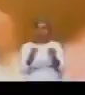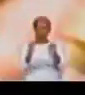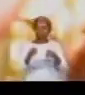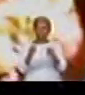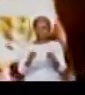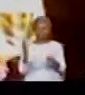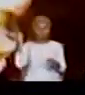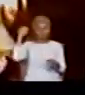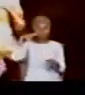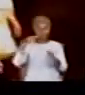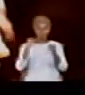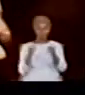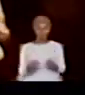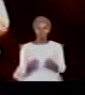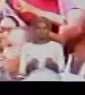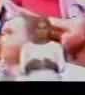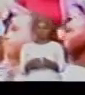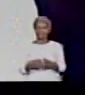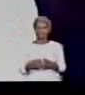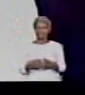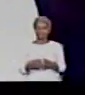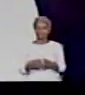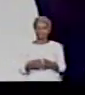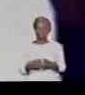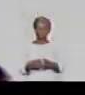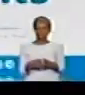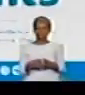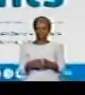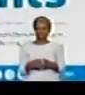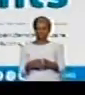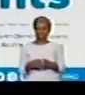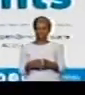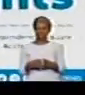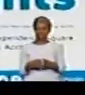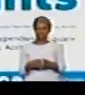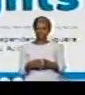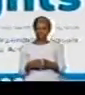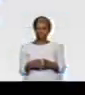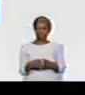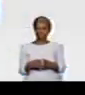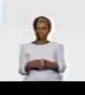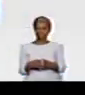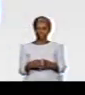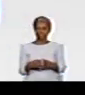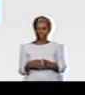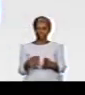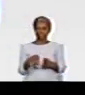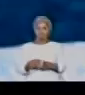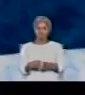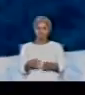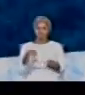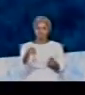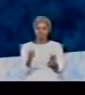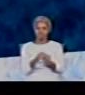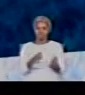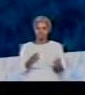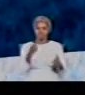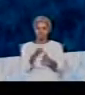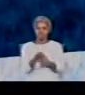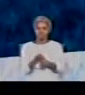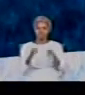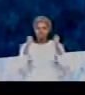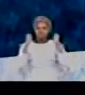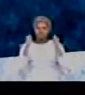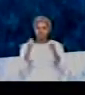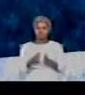18 years. A chronic disease, a spinal kind of disease. She was